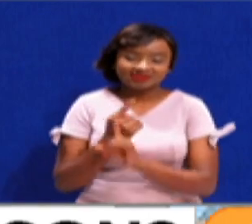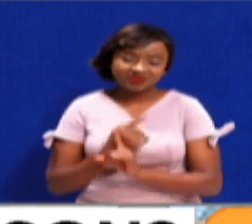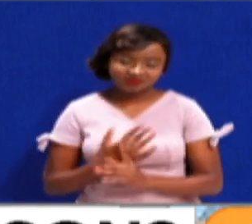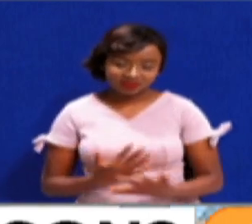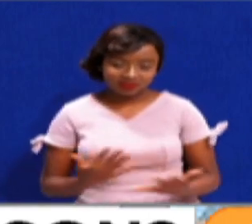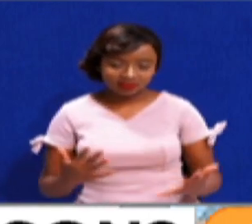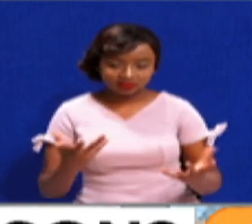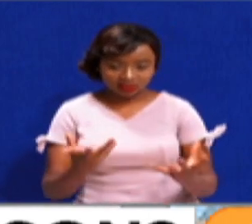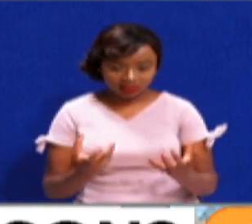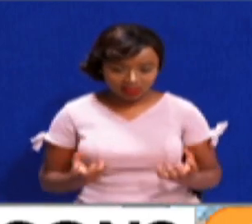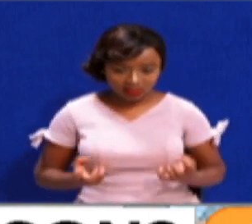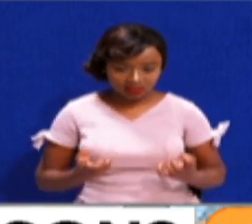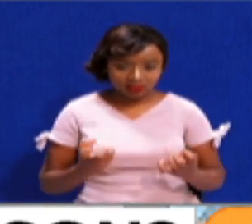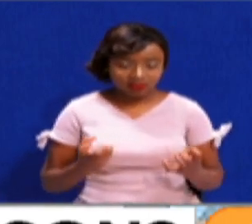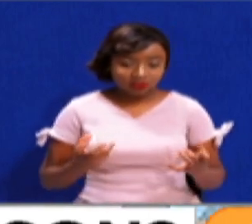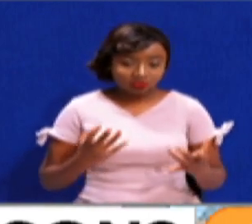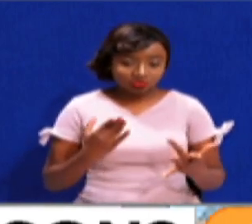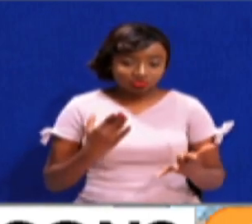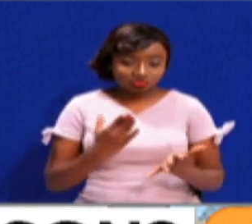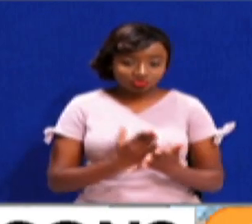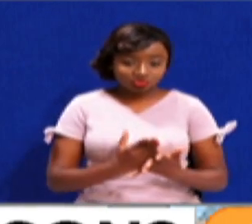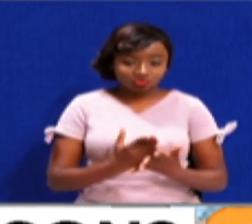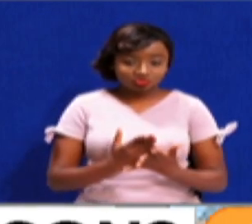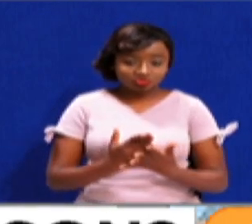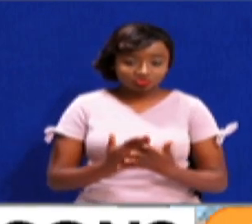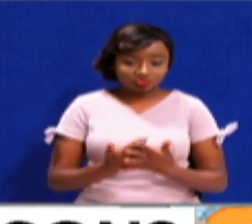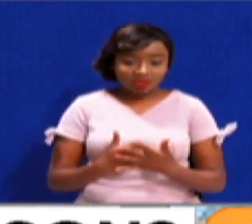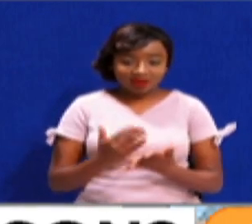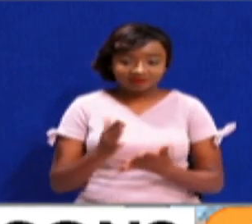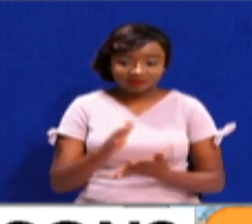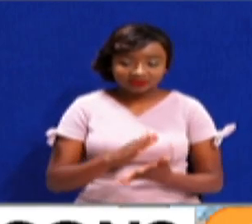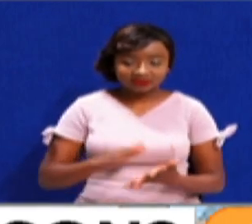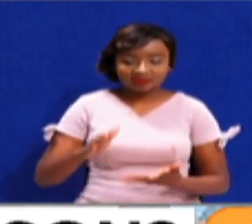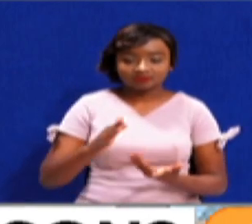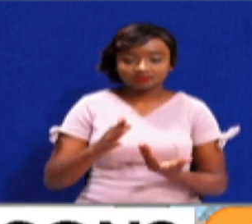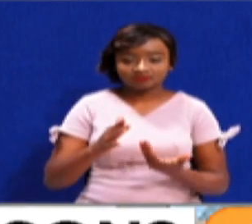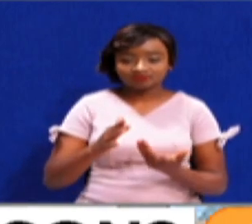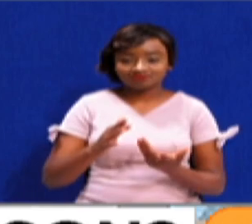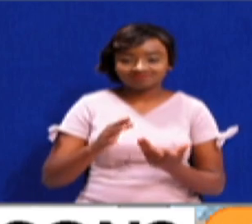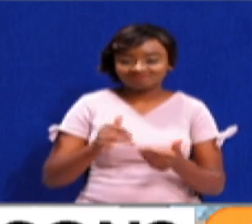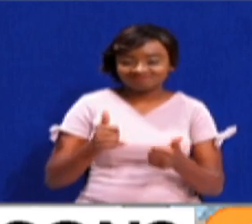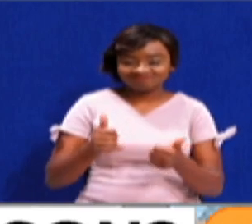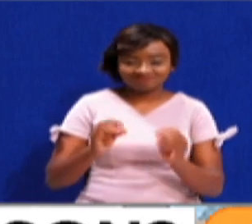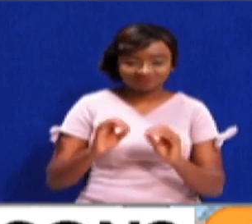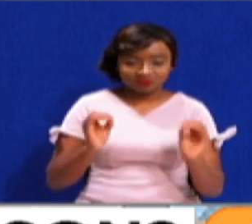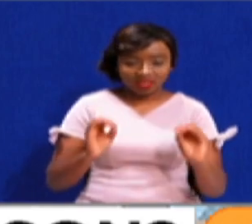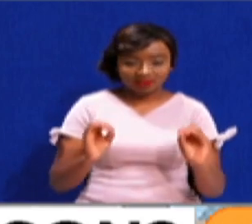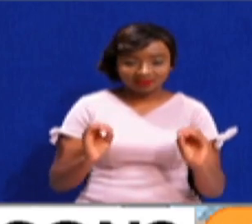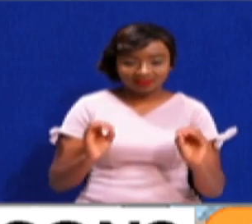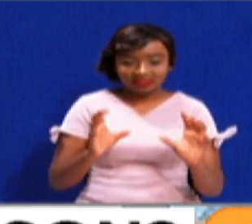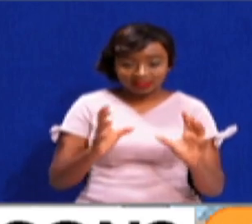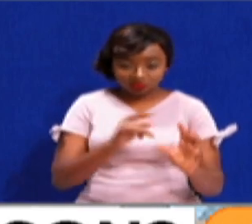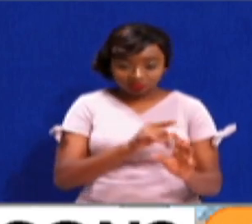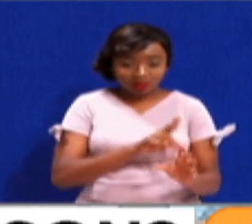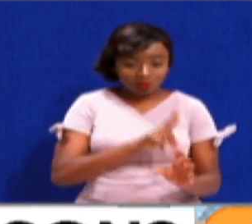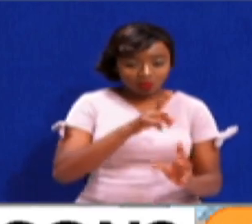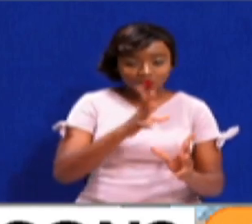do. So there's something around this thing that is actually very untidy, that it needs to